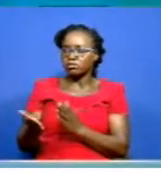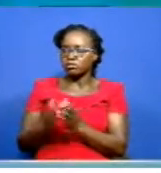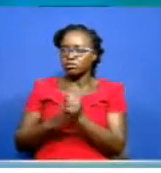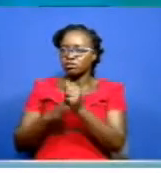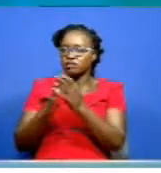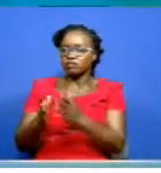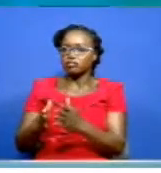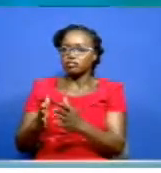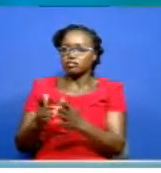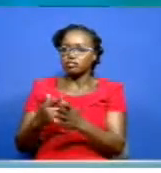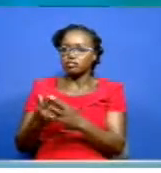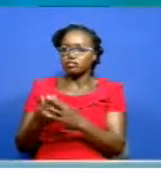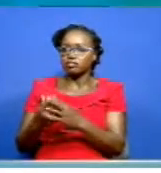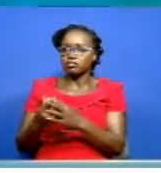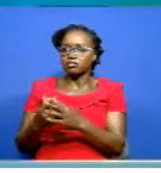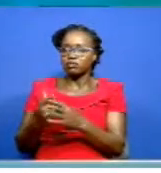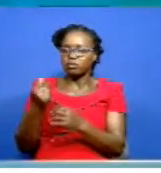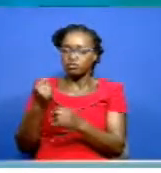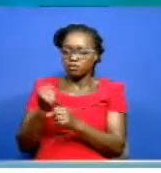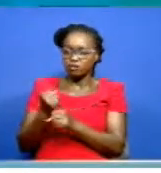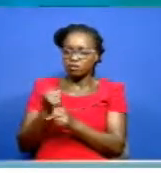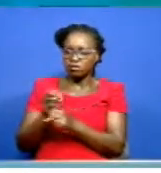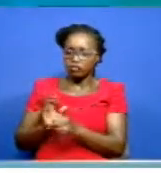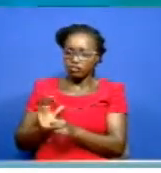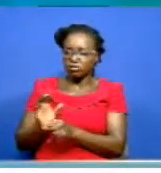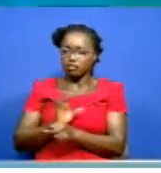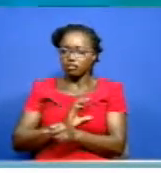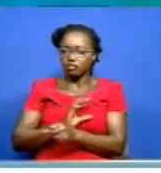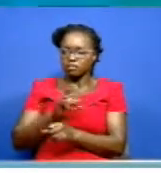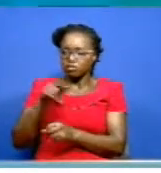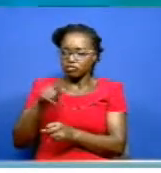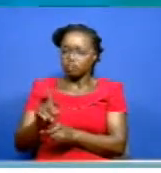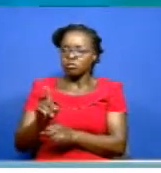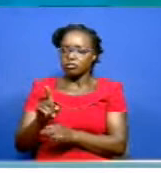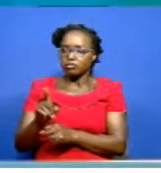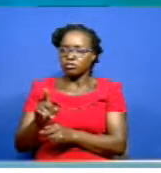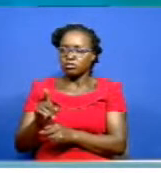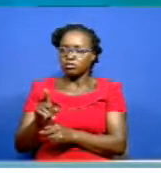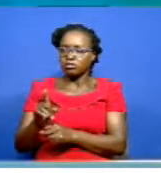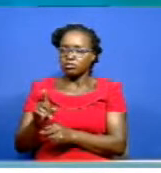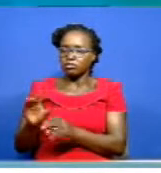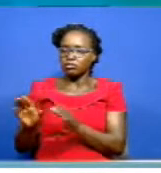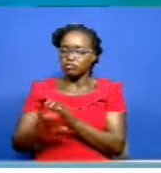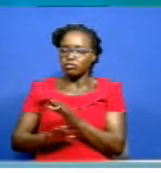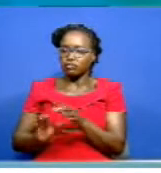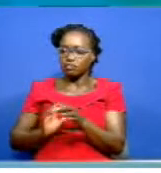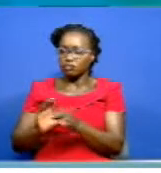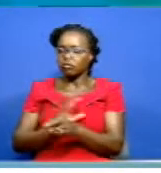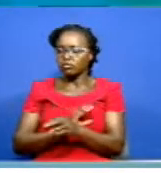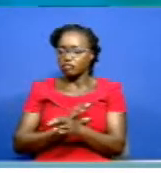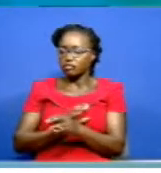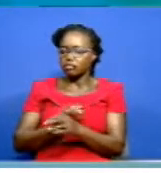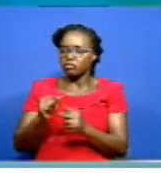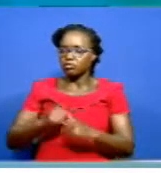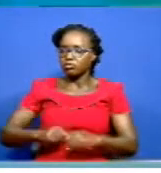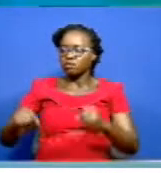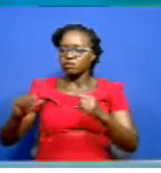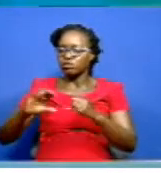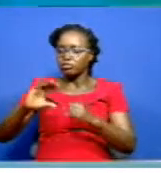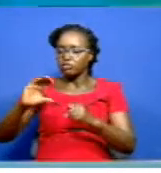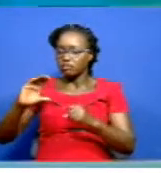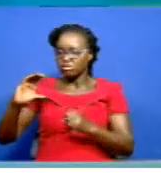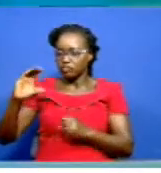the task force itself, the subcommittee. So the subcommittee will obviously be chaired by the county director of